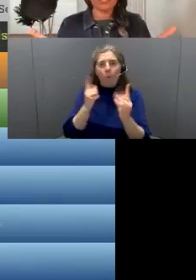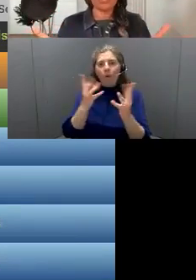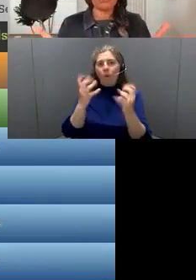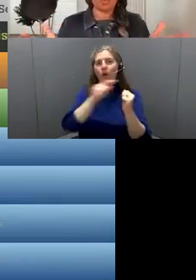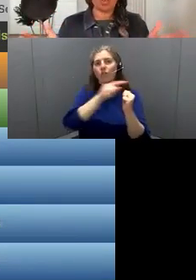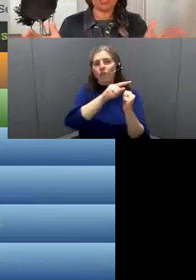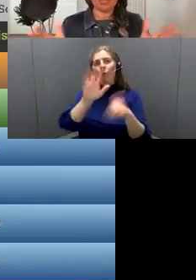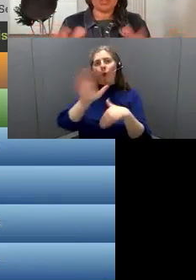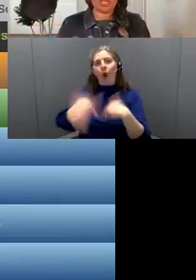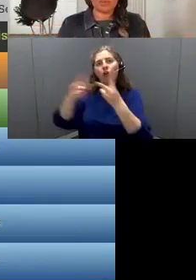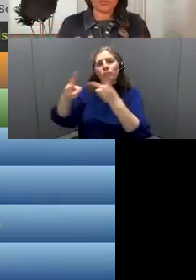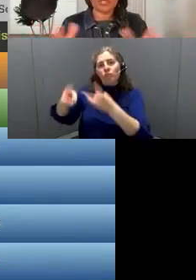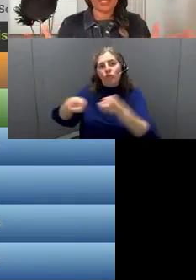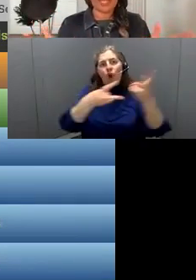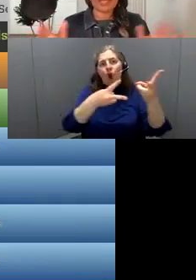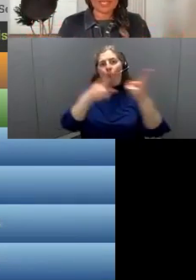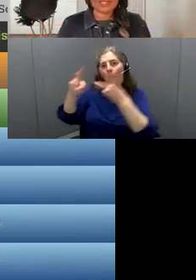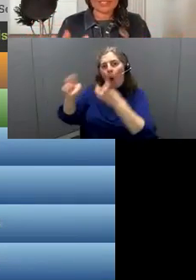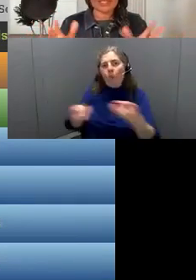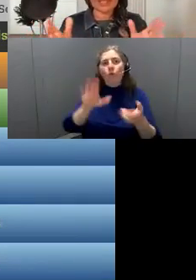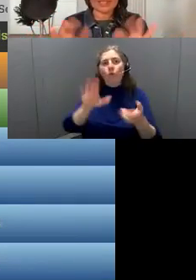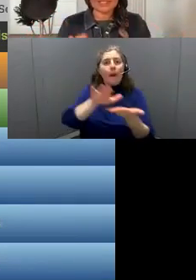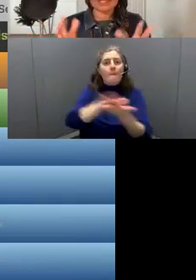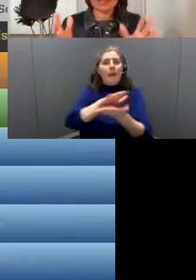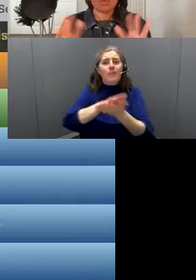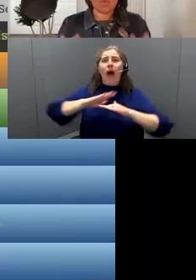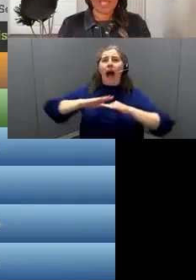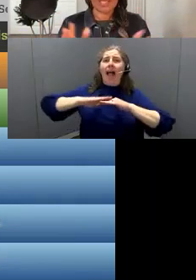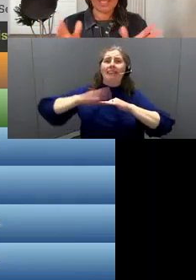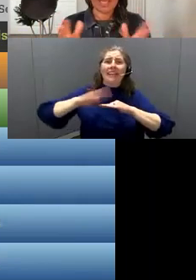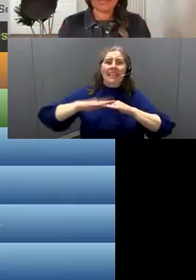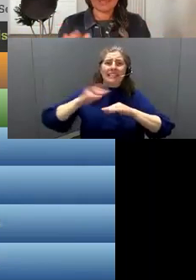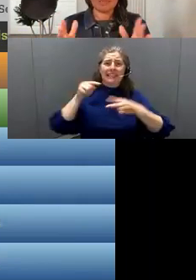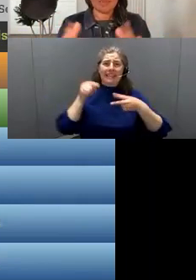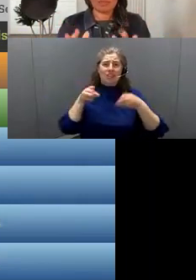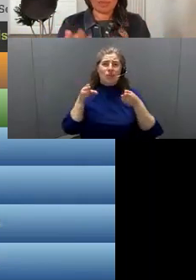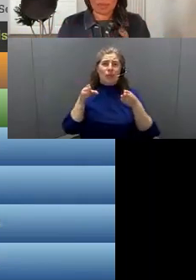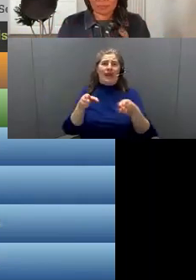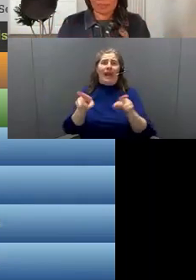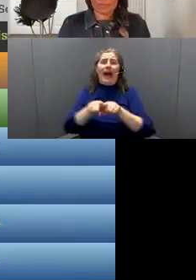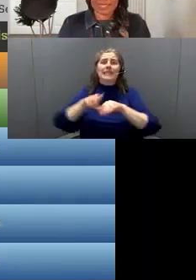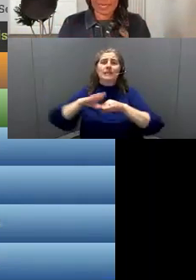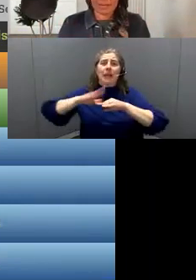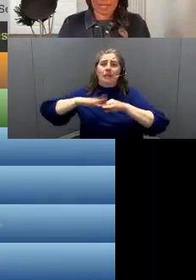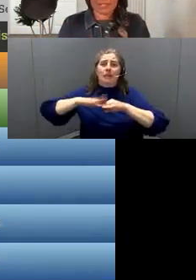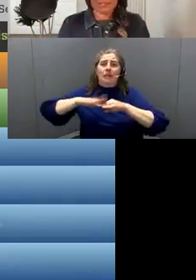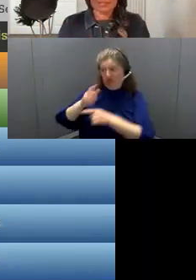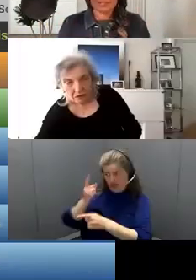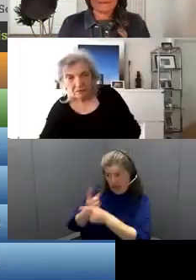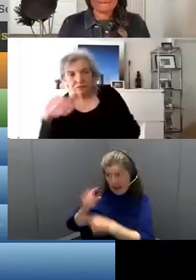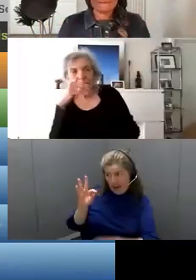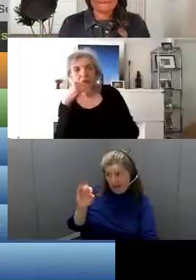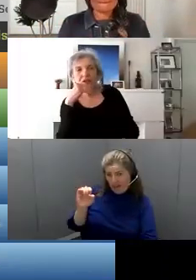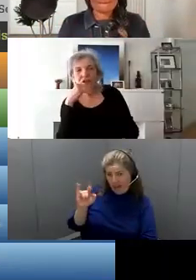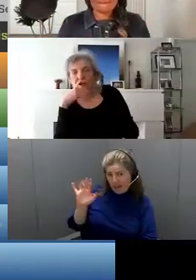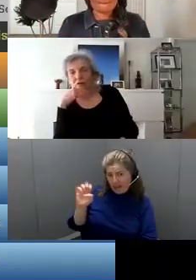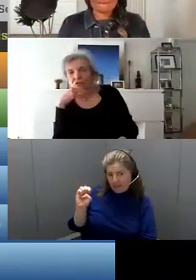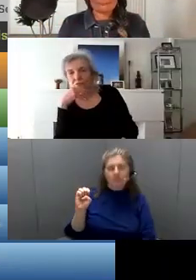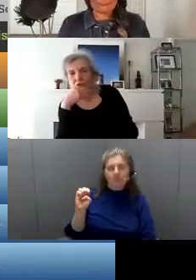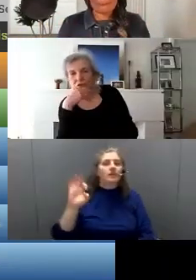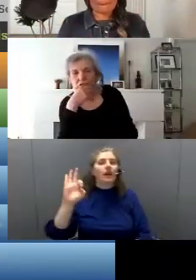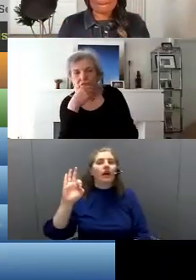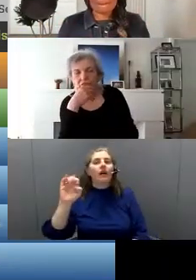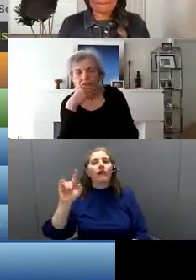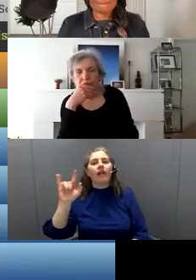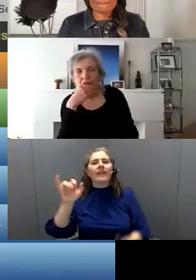to load all of their papers at least in this way as a bare minimum. Is that correct? Well, we encourage